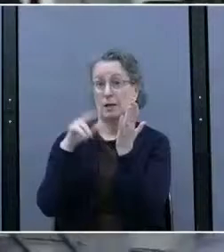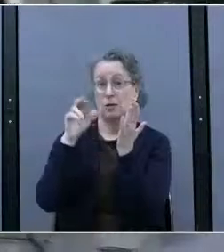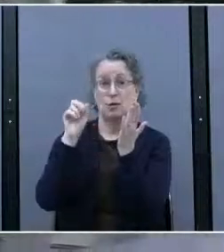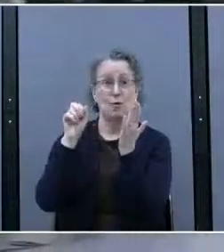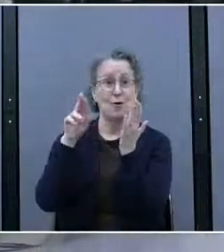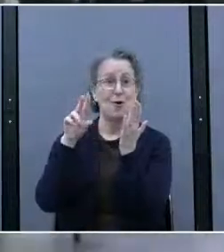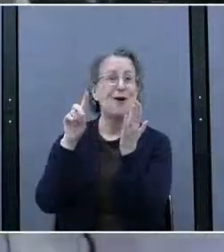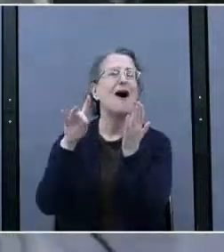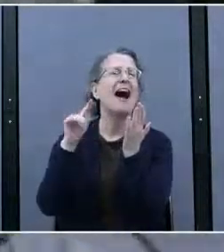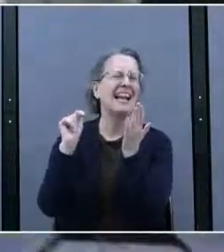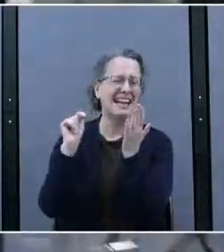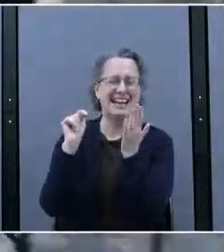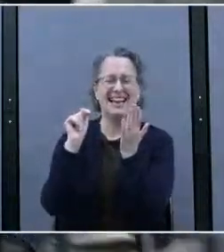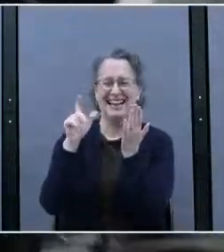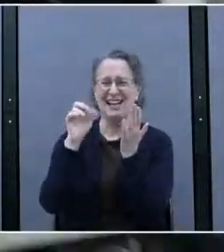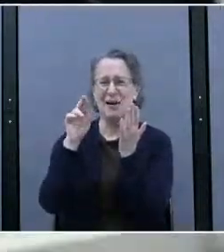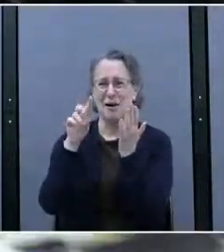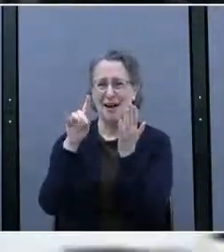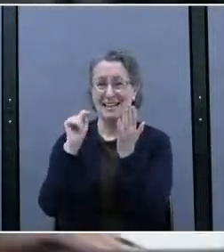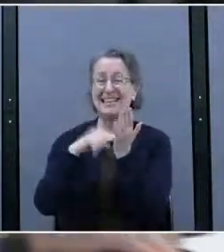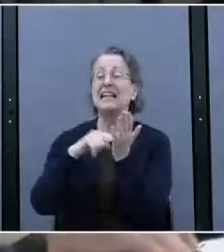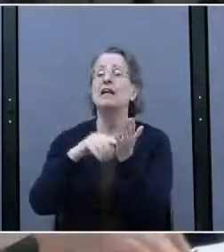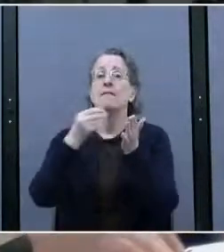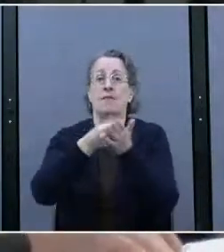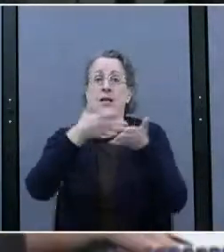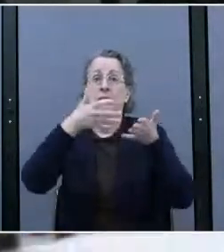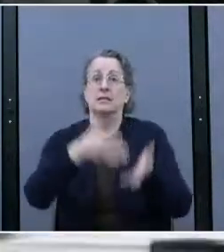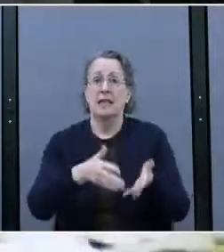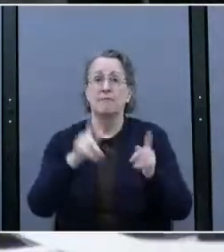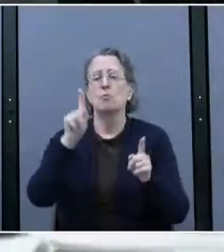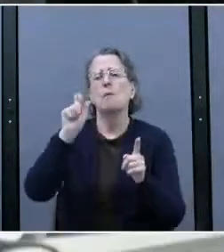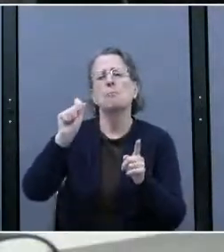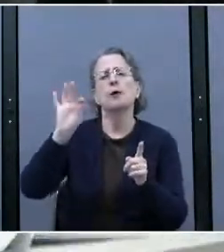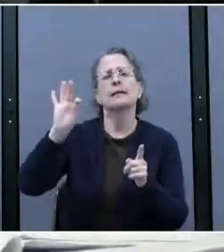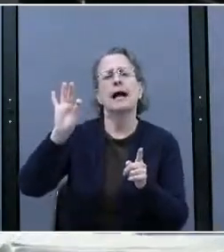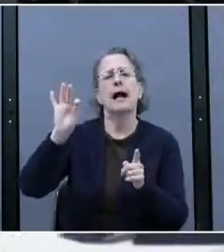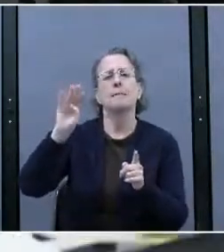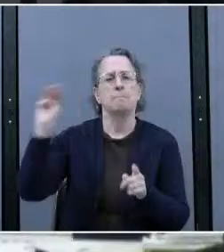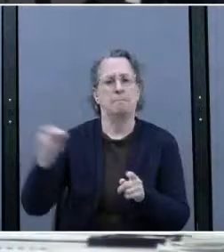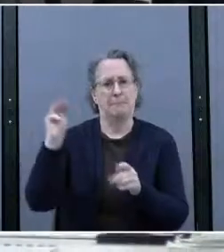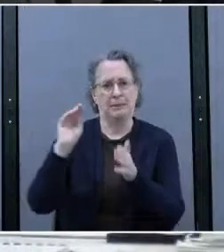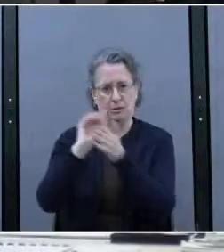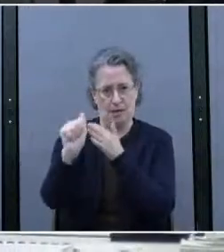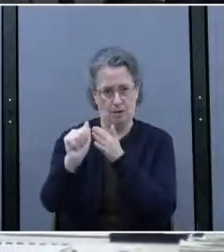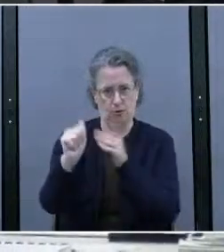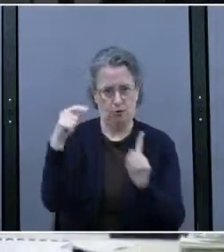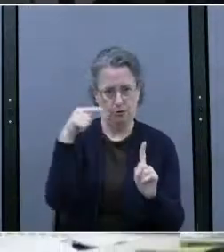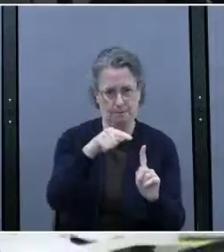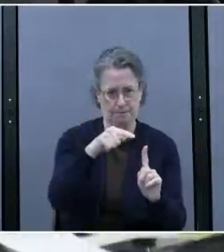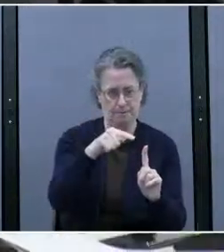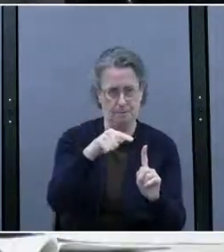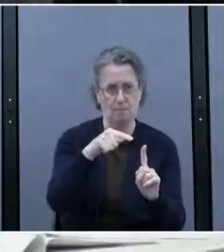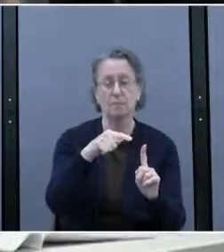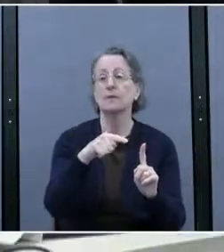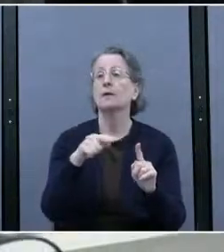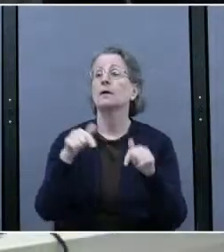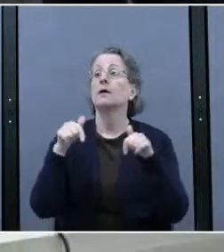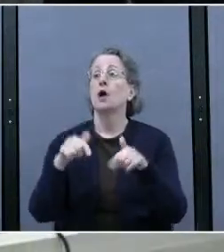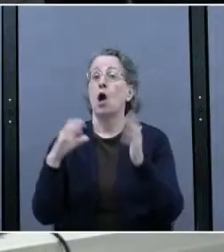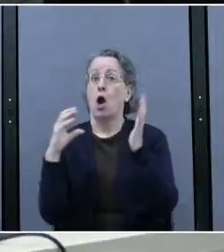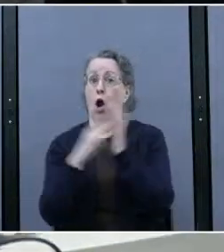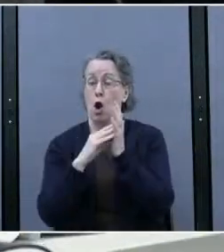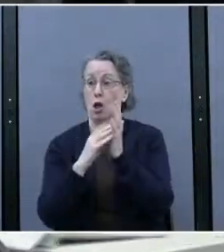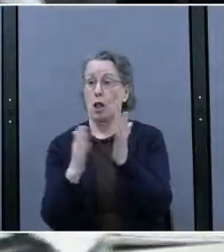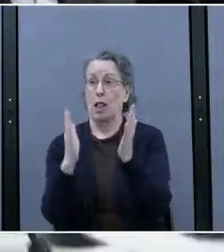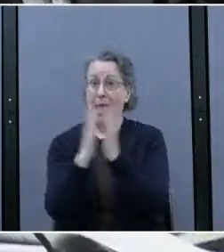a fund balance of about $1.9 million. This is asking town meeting, would you